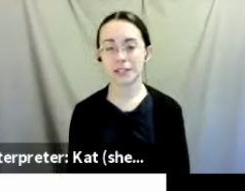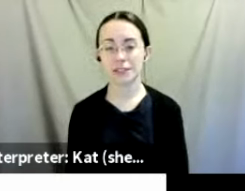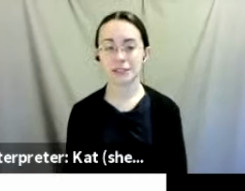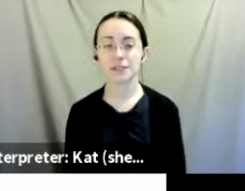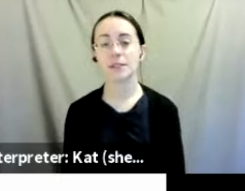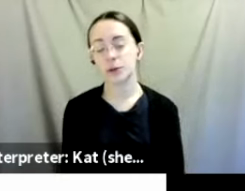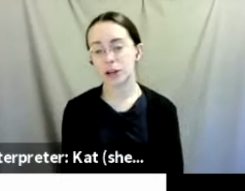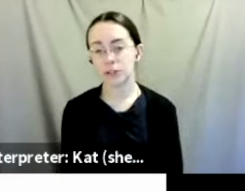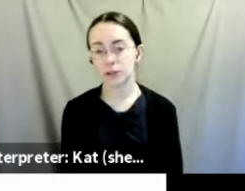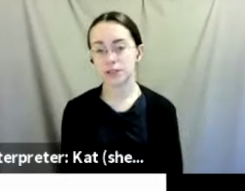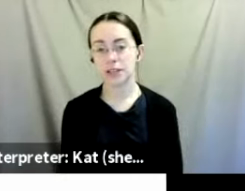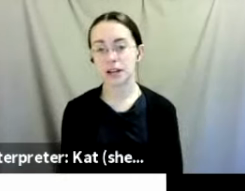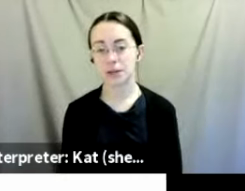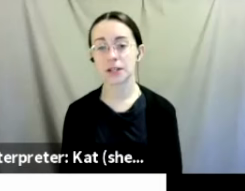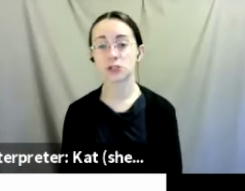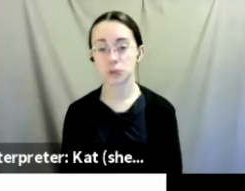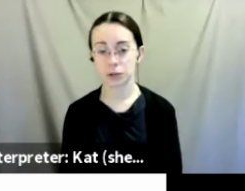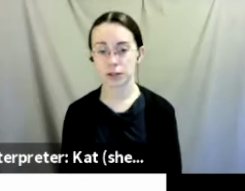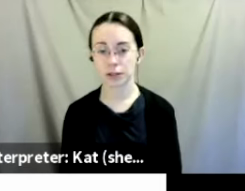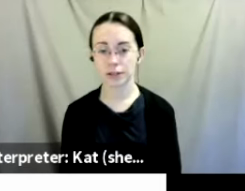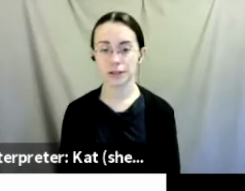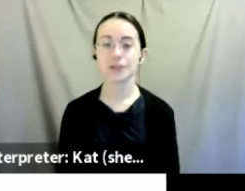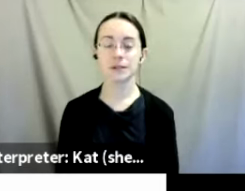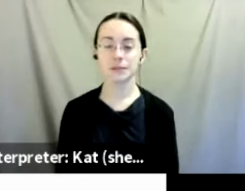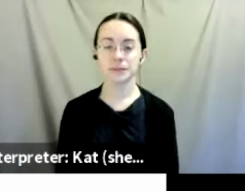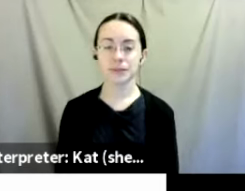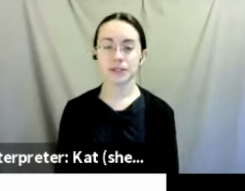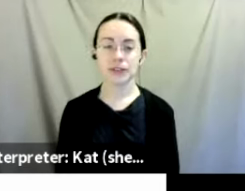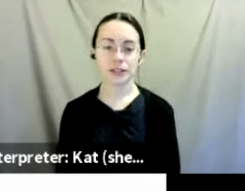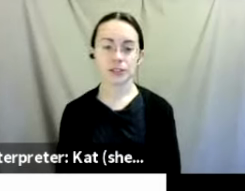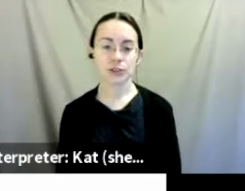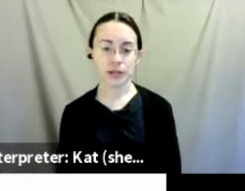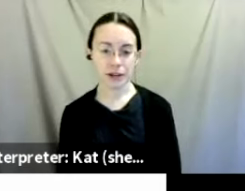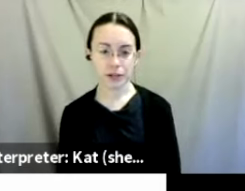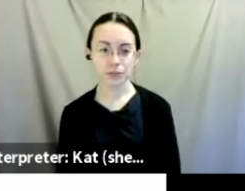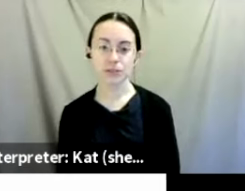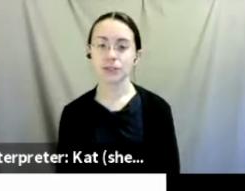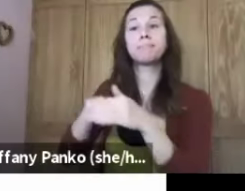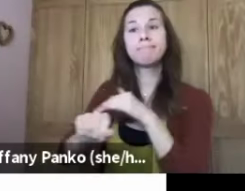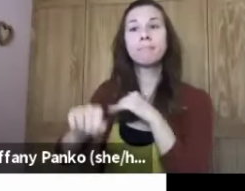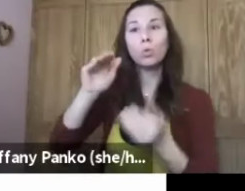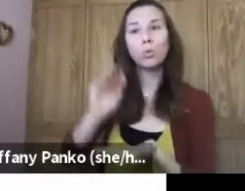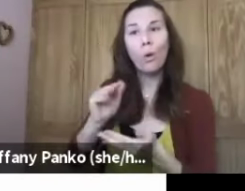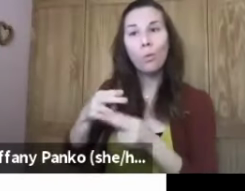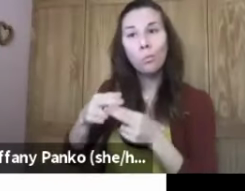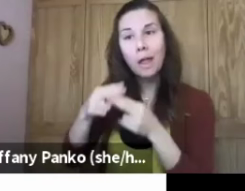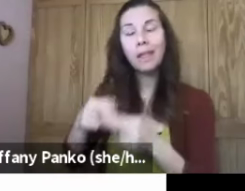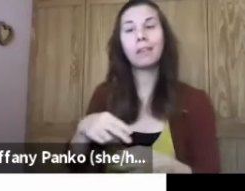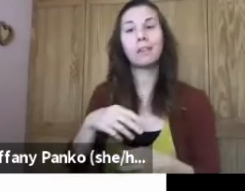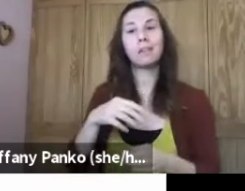unintended pregnancies, we often notice that the IPI is shorter. So that leads to 3 outcomes: early